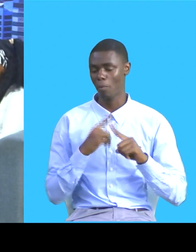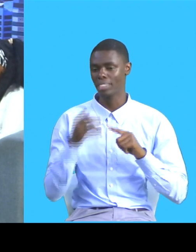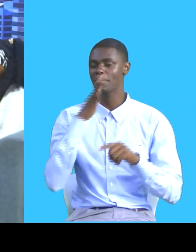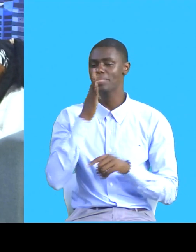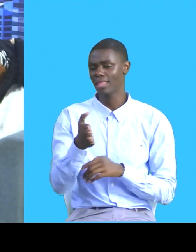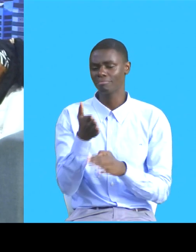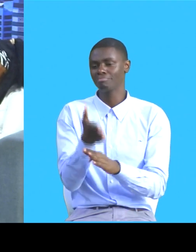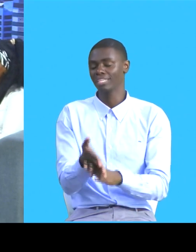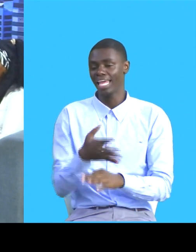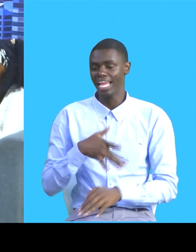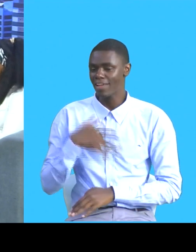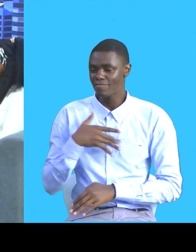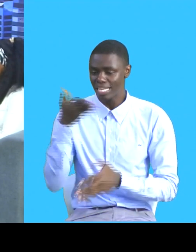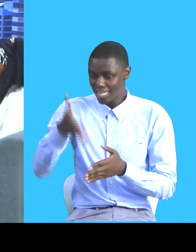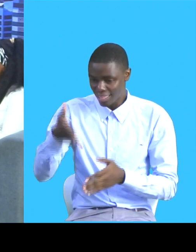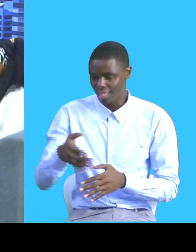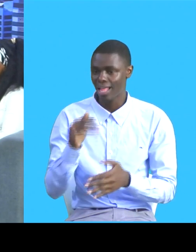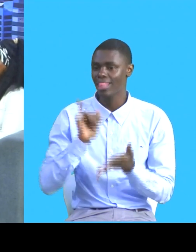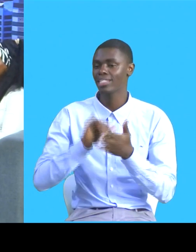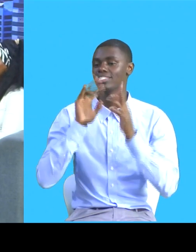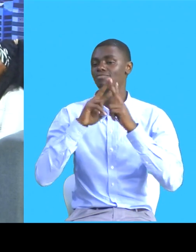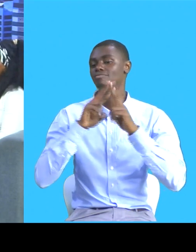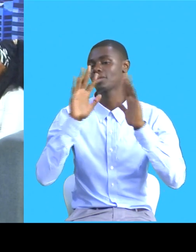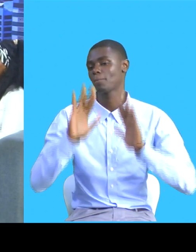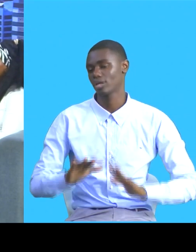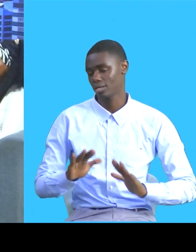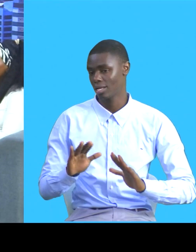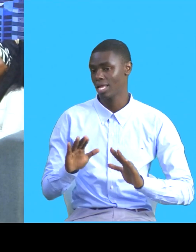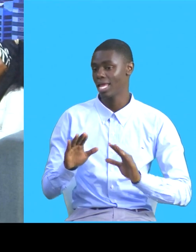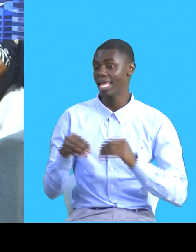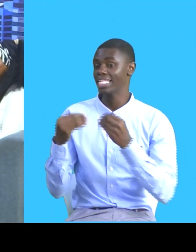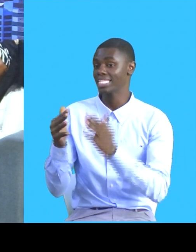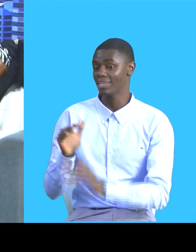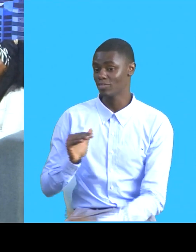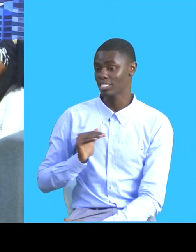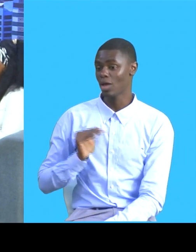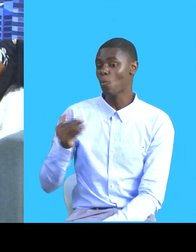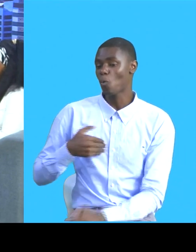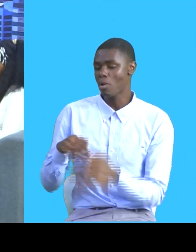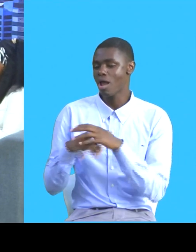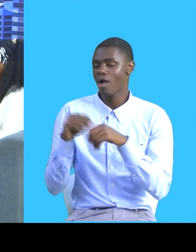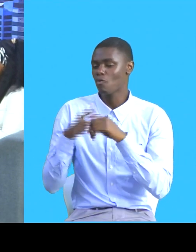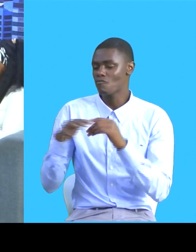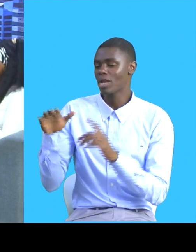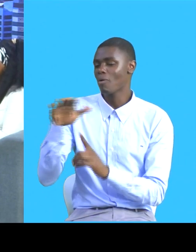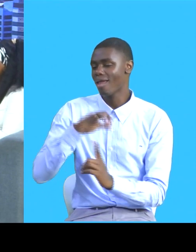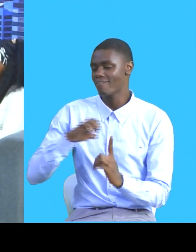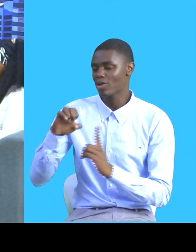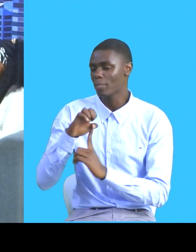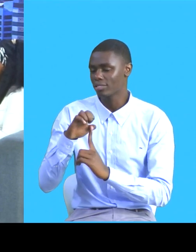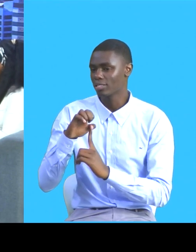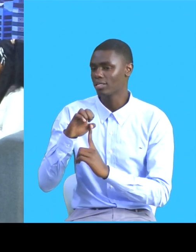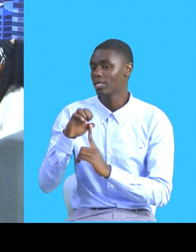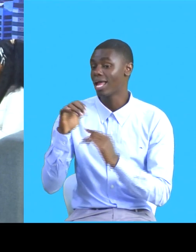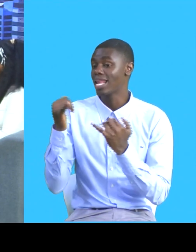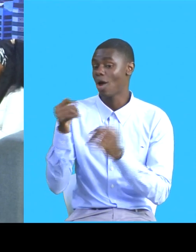them feeling your presence there, that matters a lot. It gives them a comfortable environment to an extent